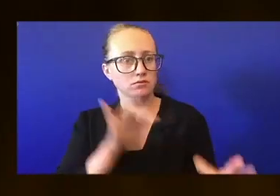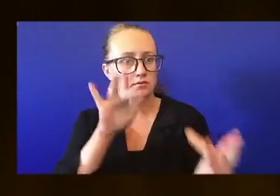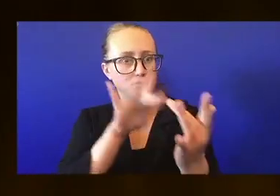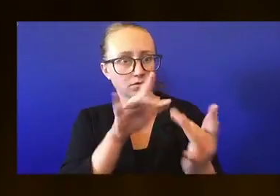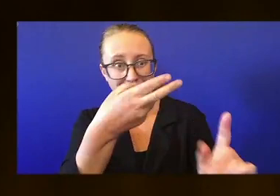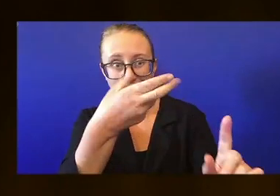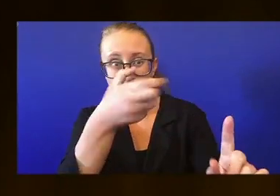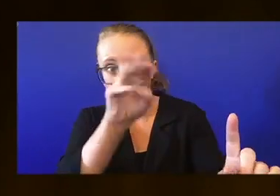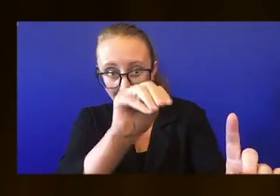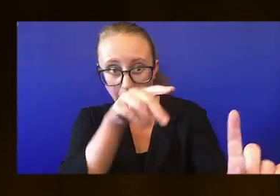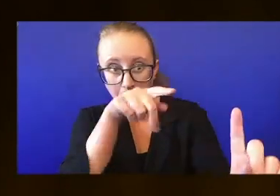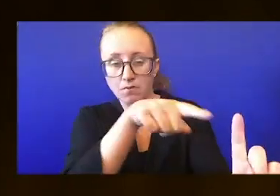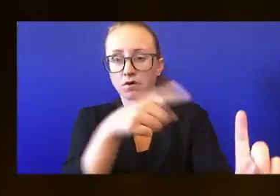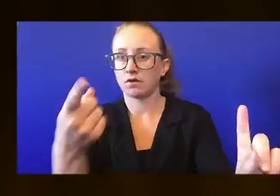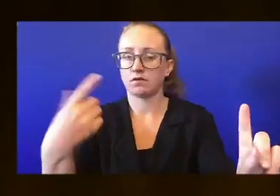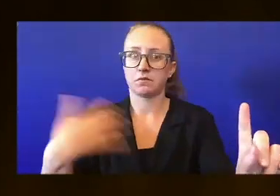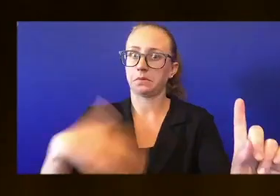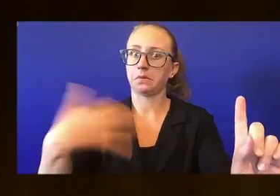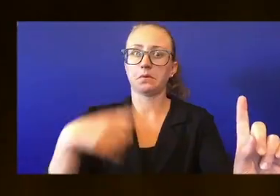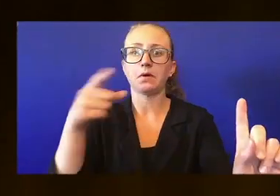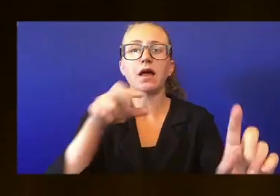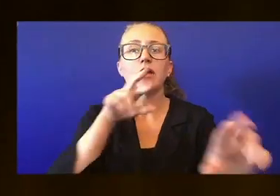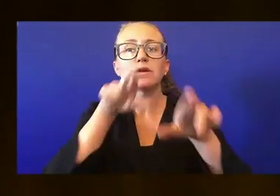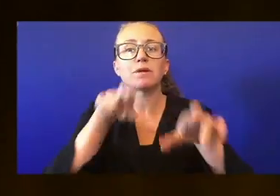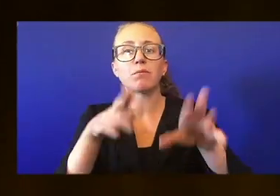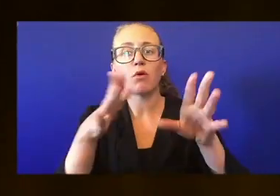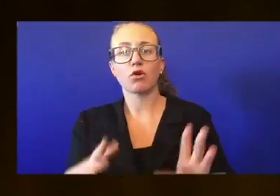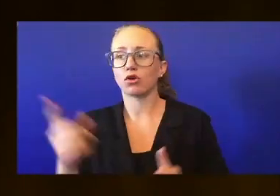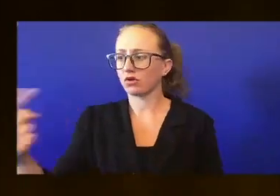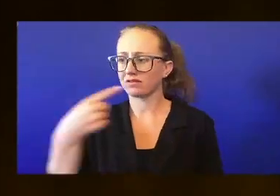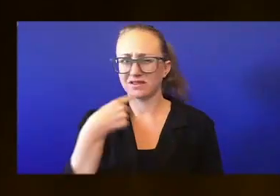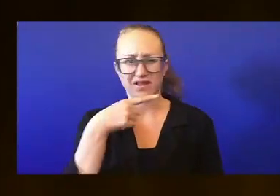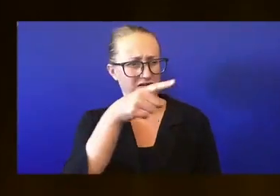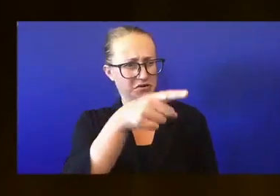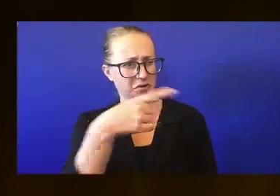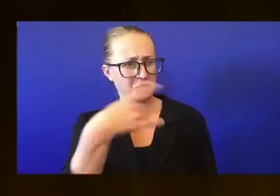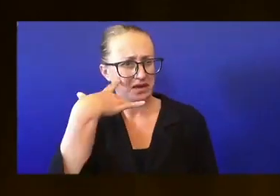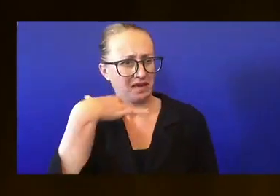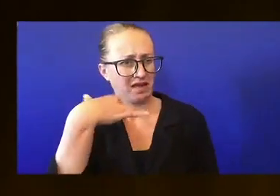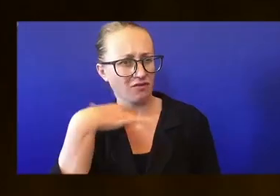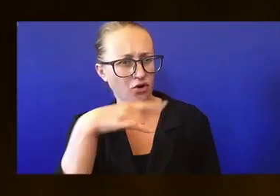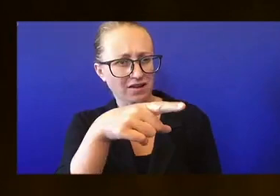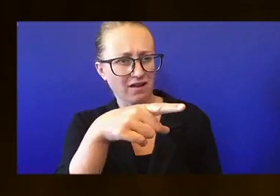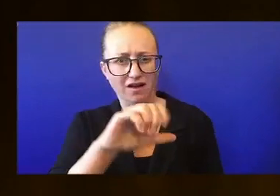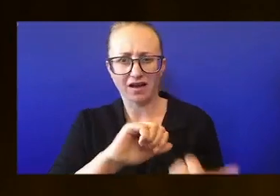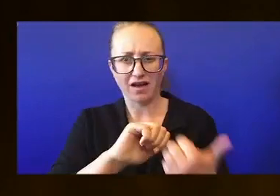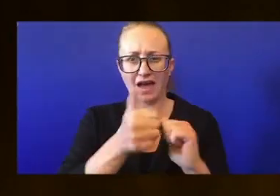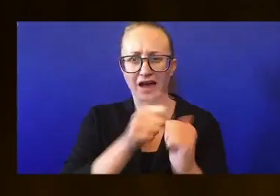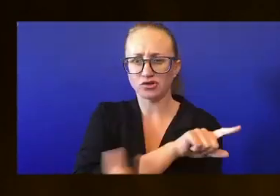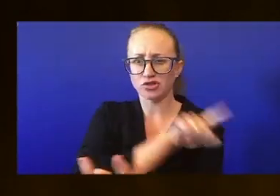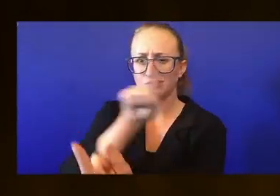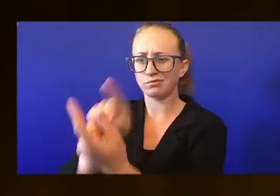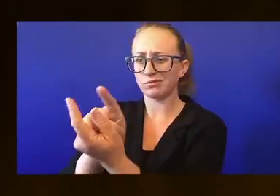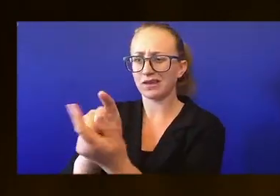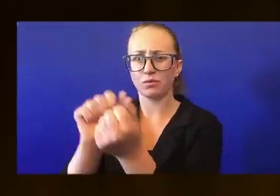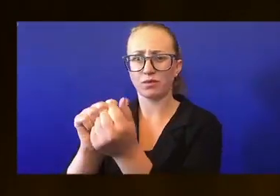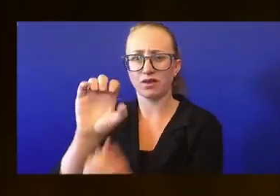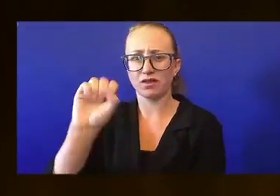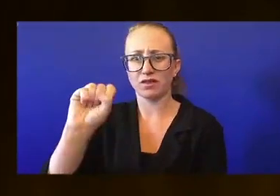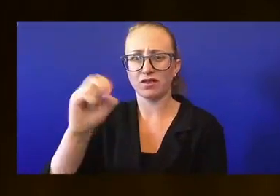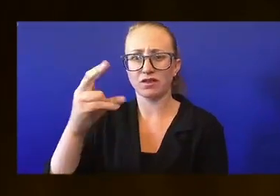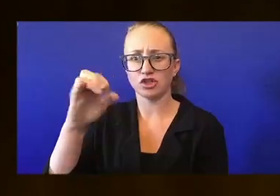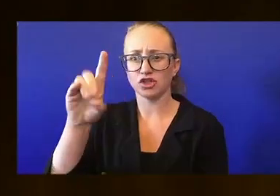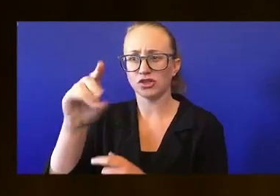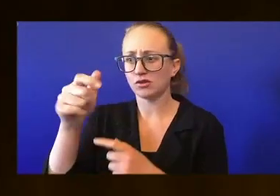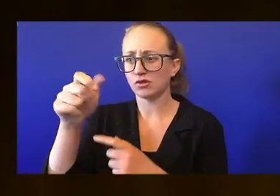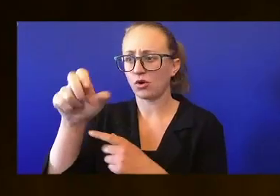pretty incredible because the reporter said, "You're in California. How did you meet with Brett Schildhorn in Philadelphia?" "Oh, well, it